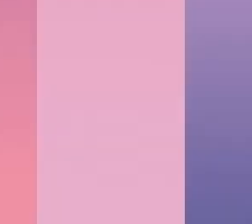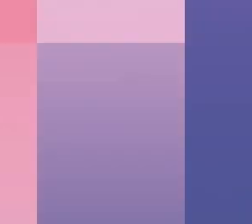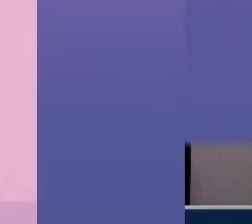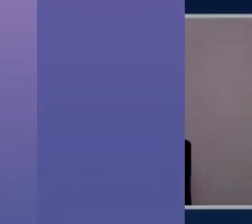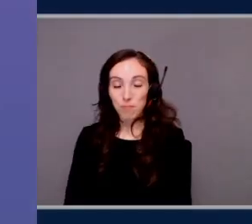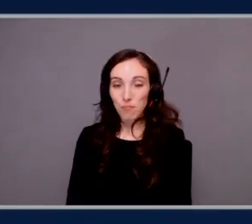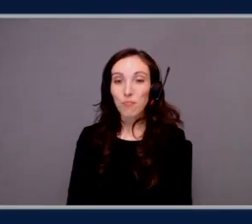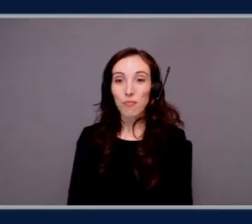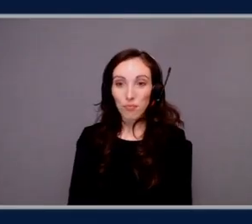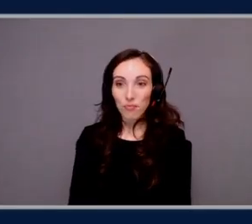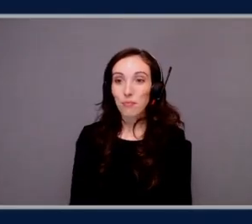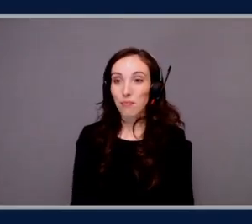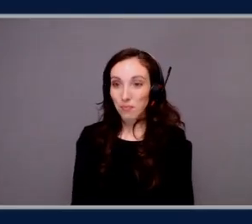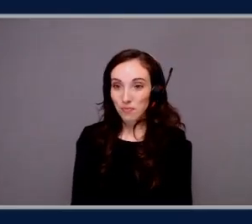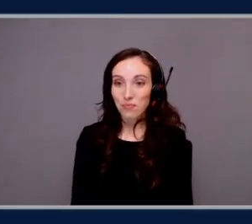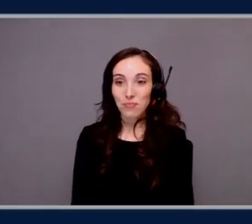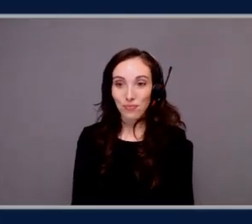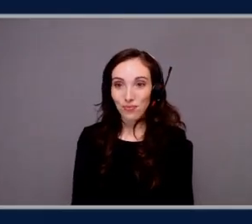And